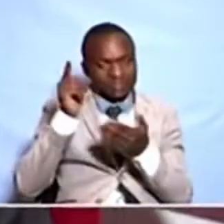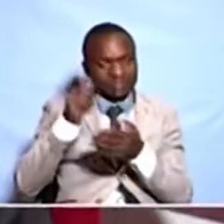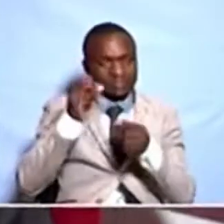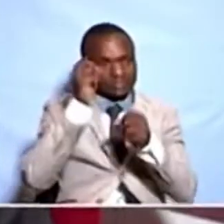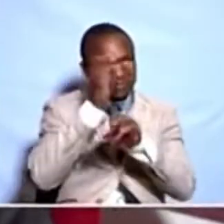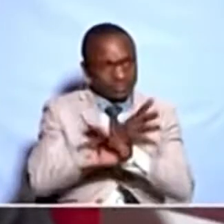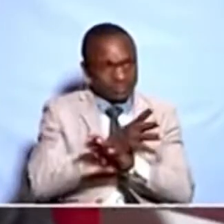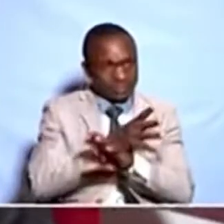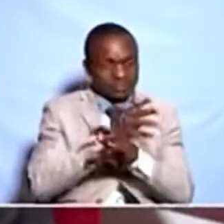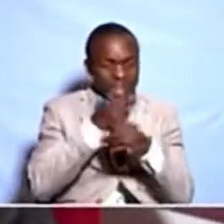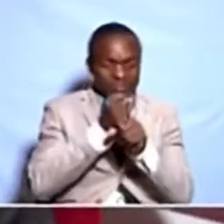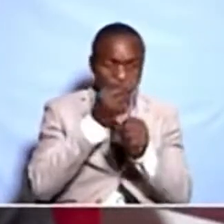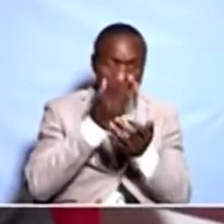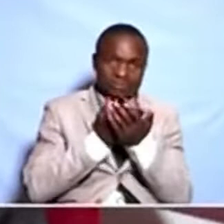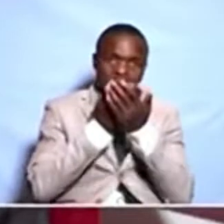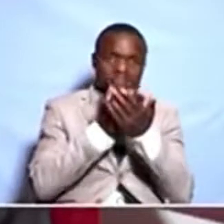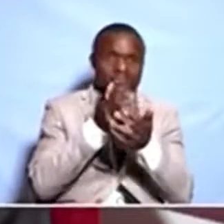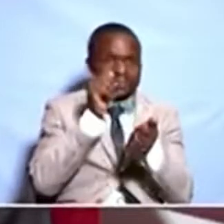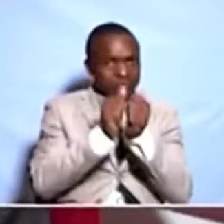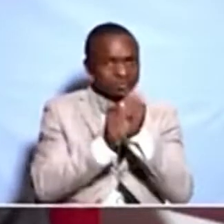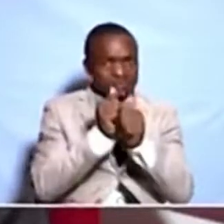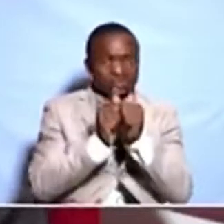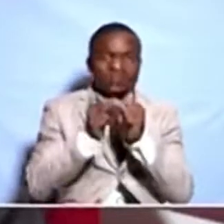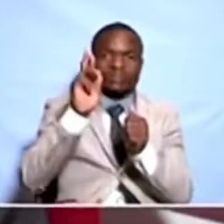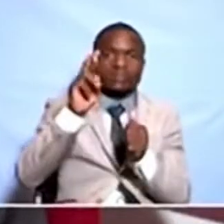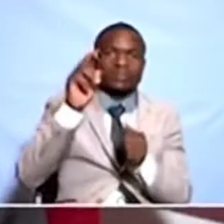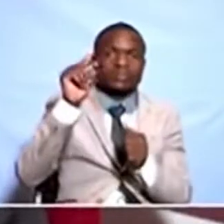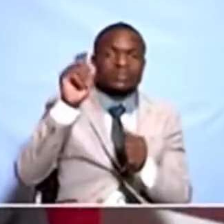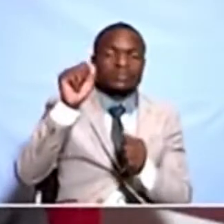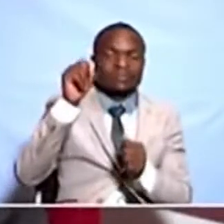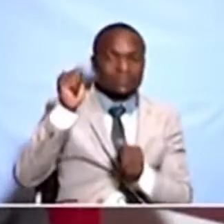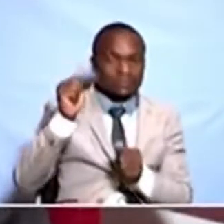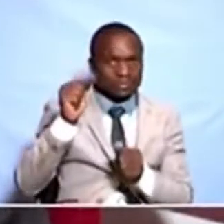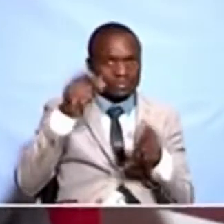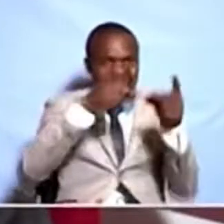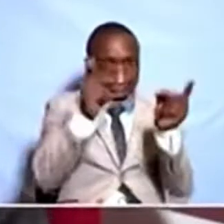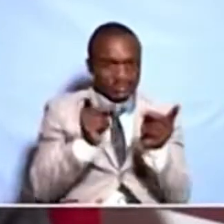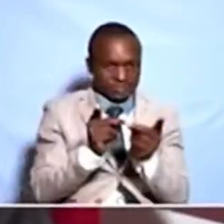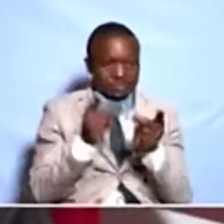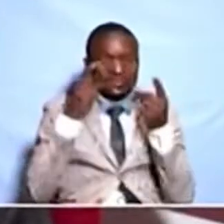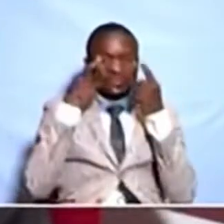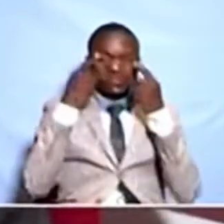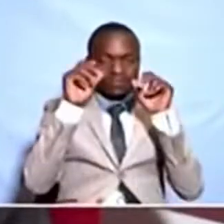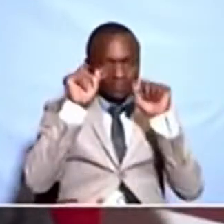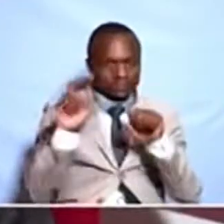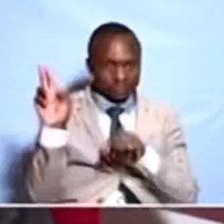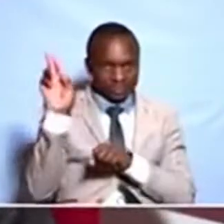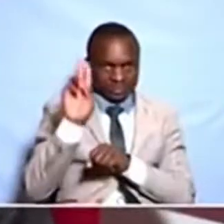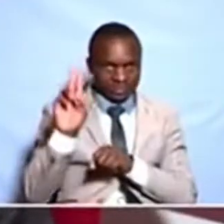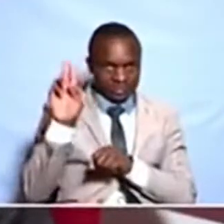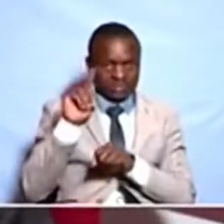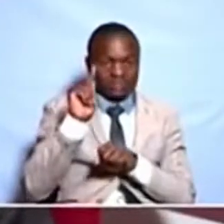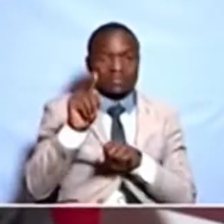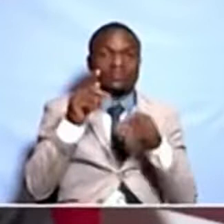make submissions. Which RATSA stations can the public access this service? I know you have dedicated